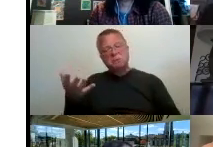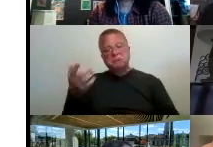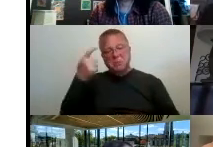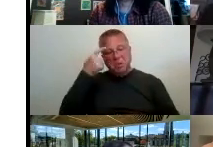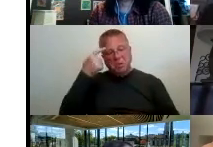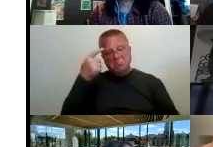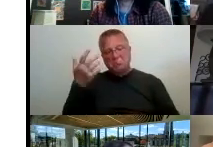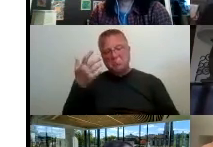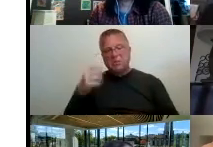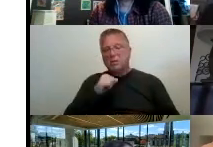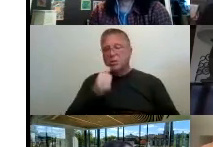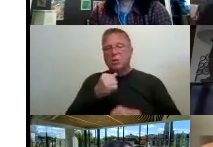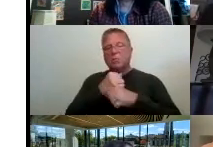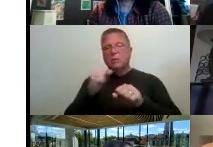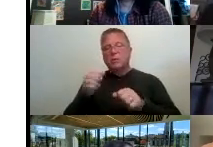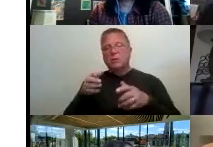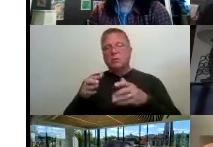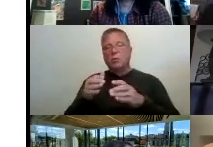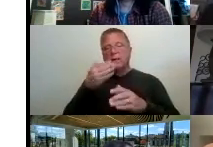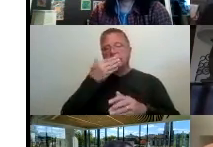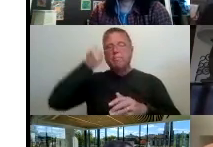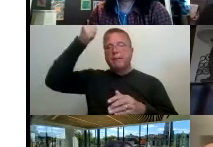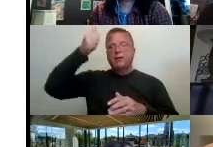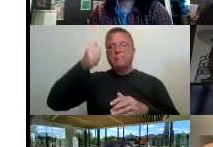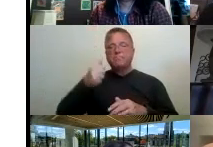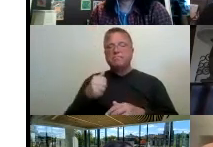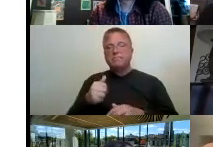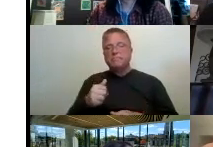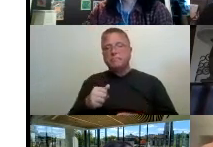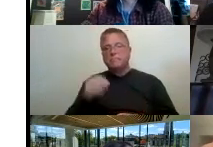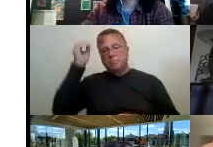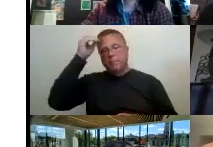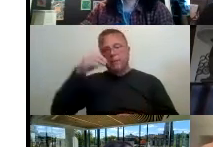the non-protected version, I think, is superior in that regard as well. Thank you.